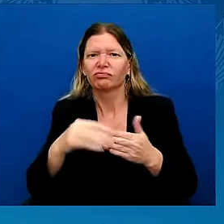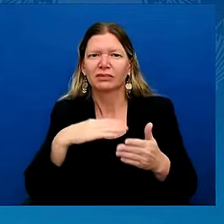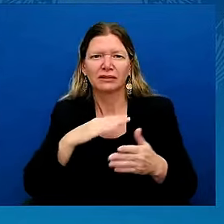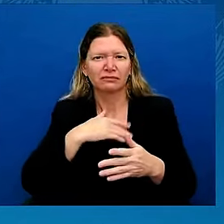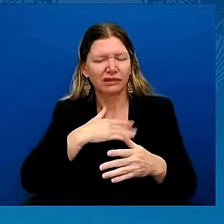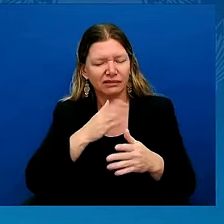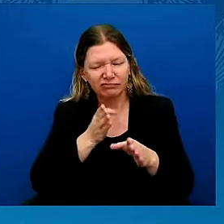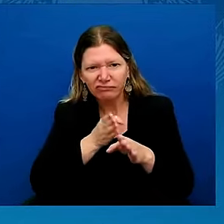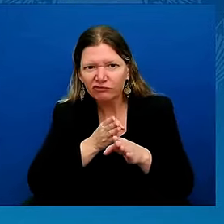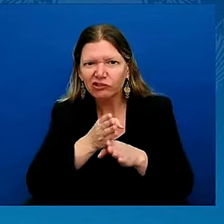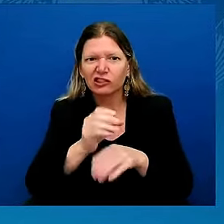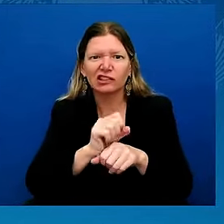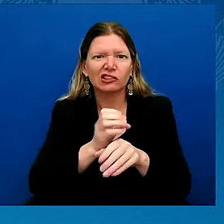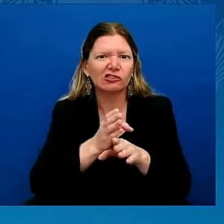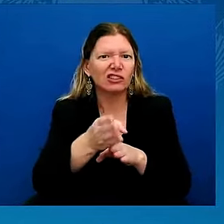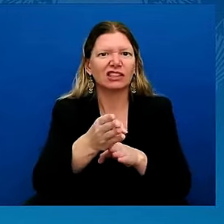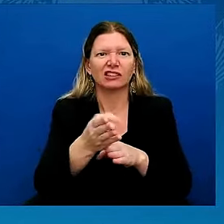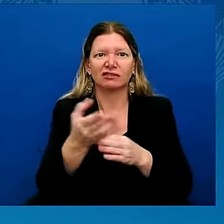California.